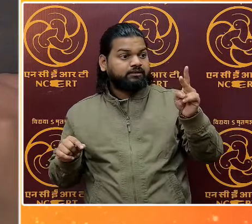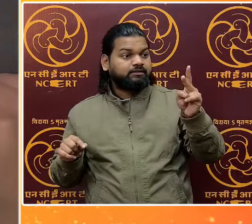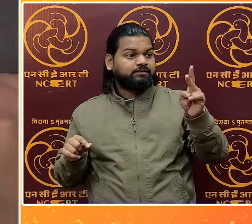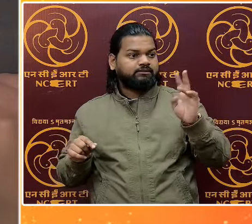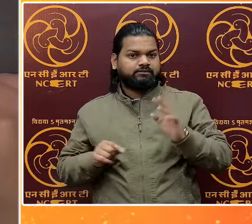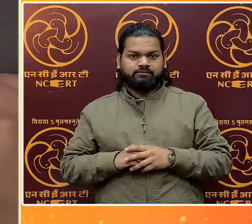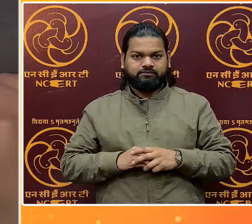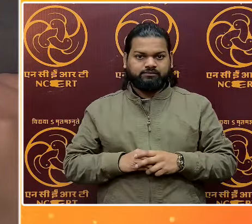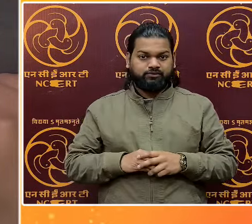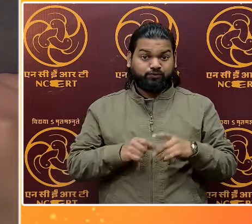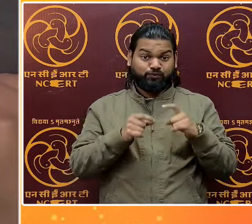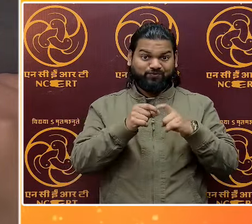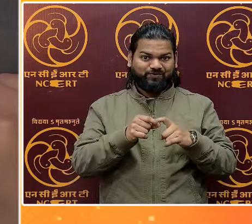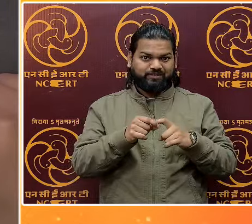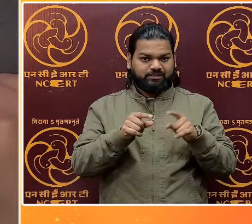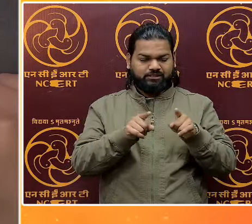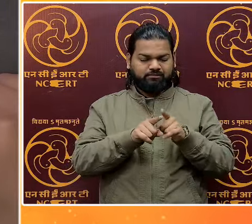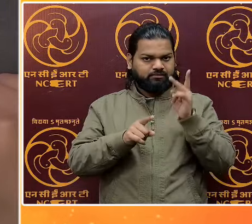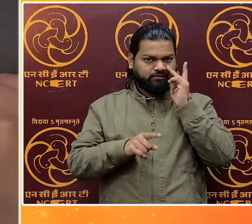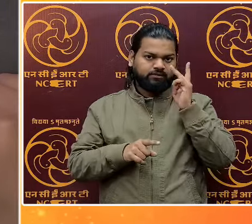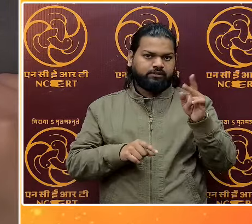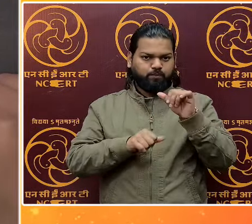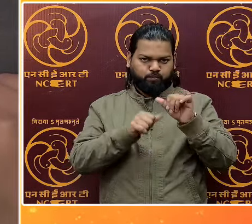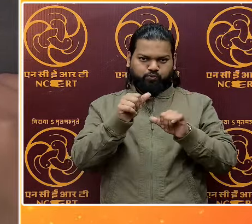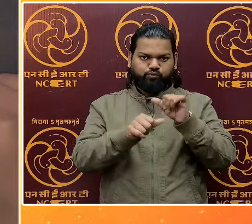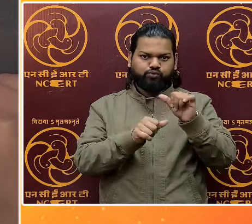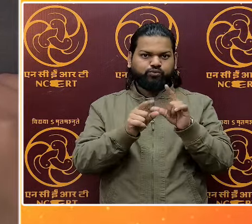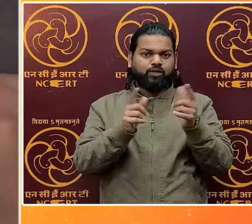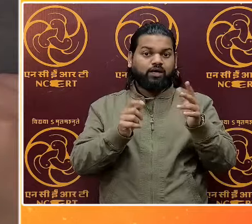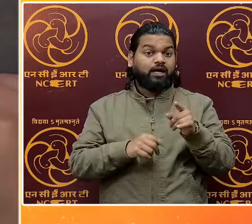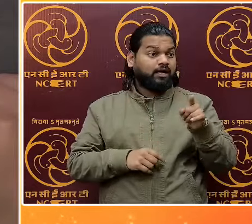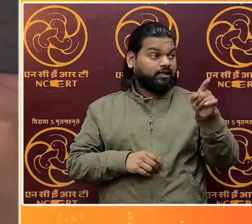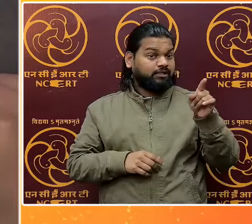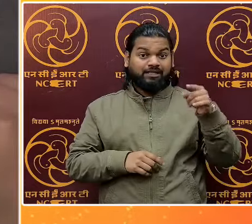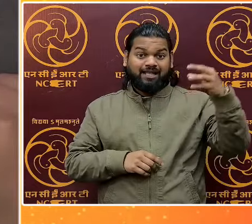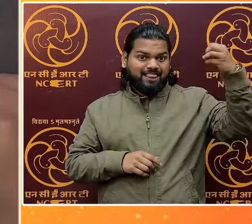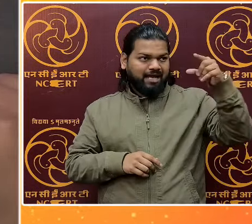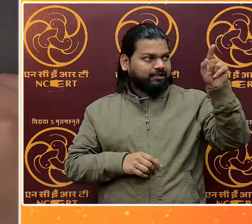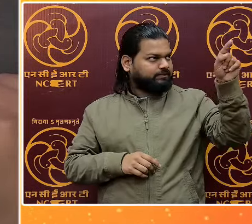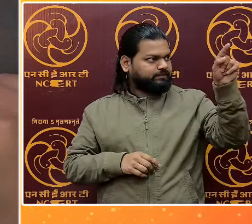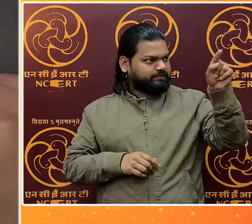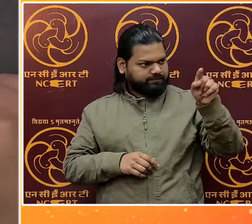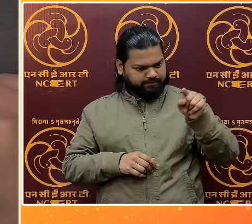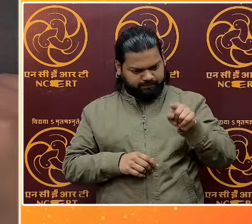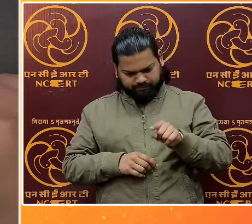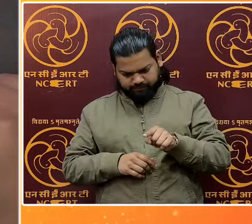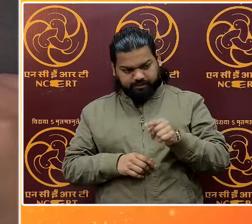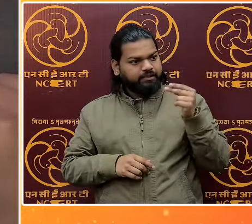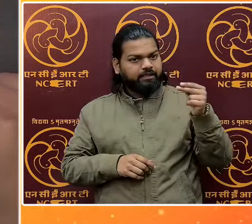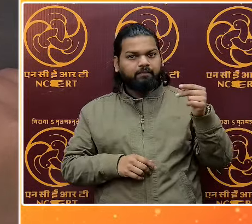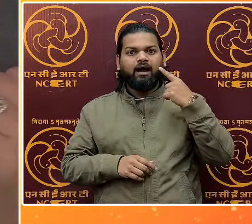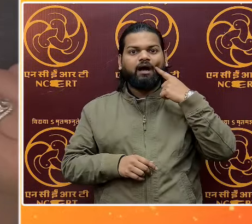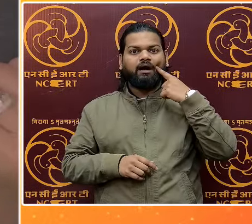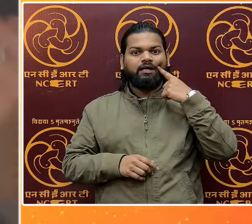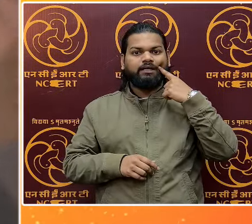question it is given that the incident ray, this angle formed is 30